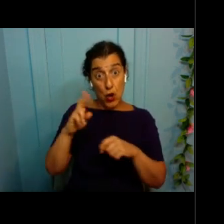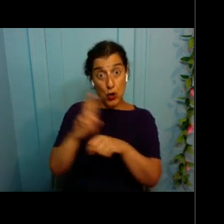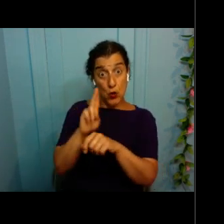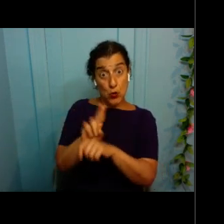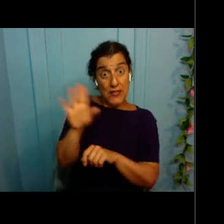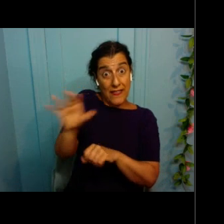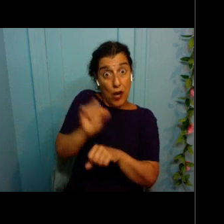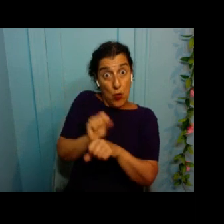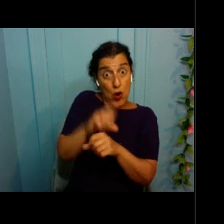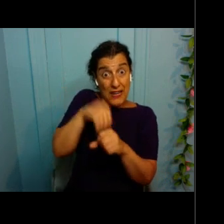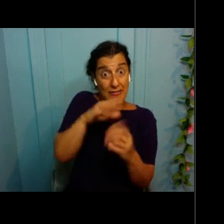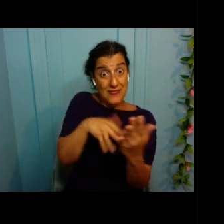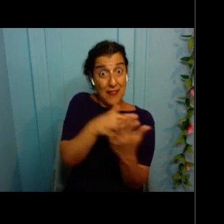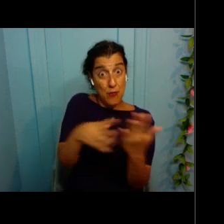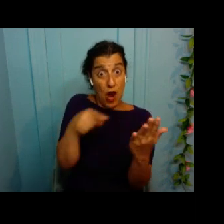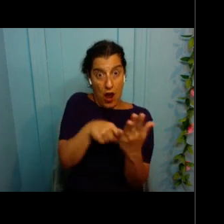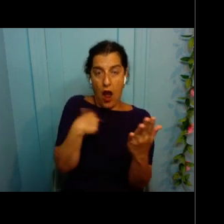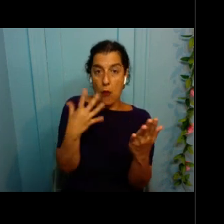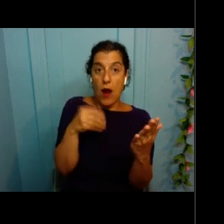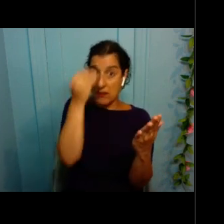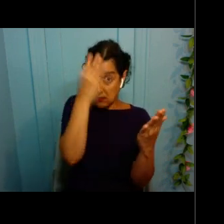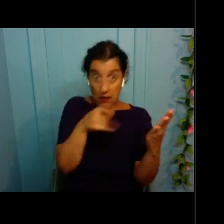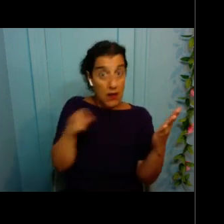that's something that I need to do better about for sure.